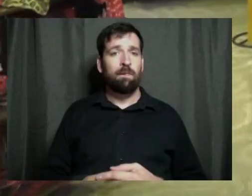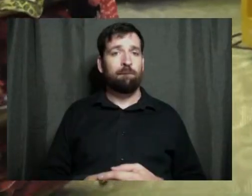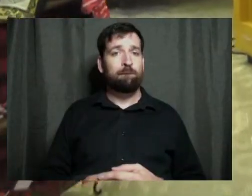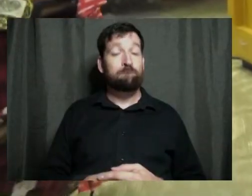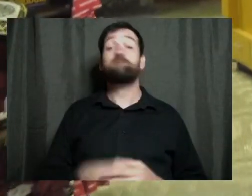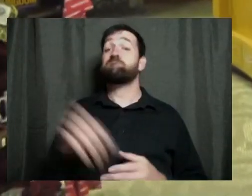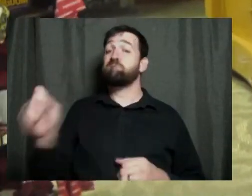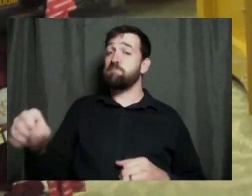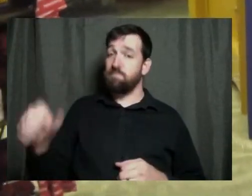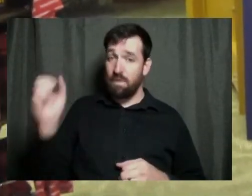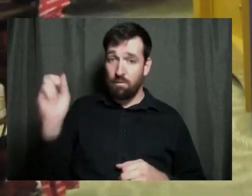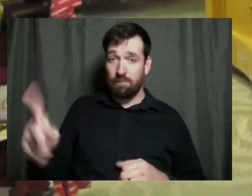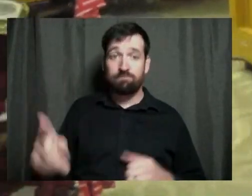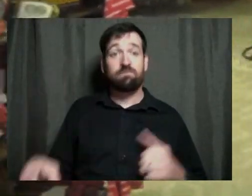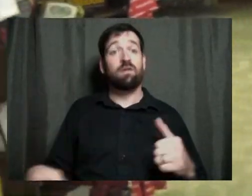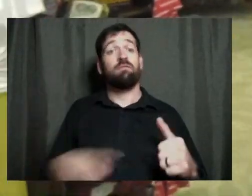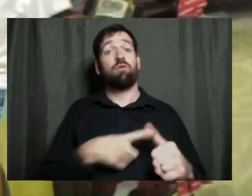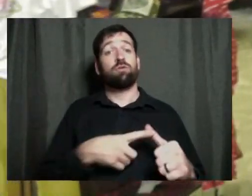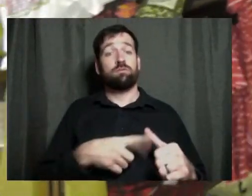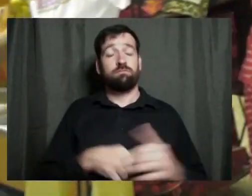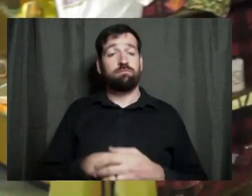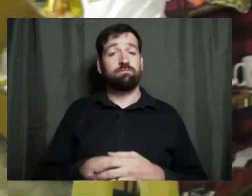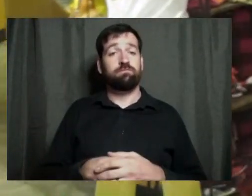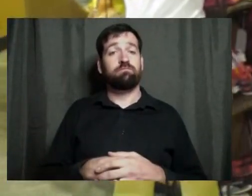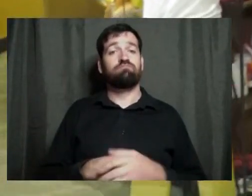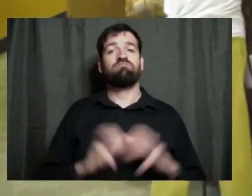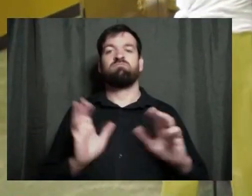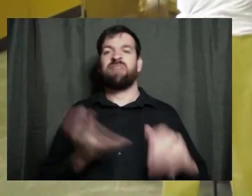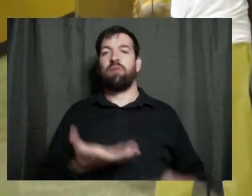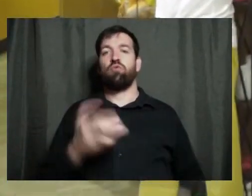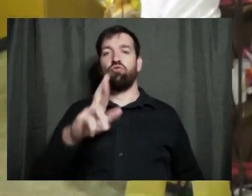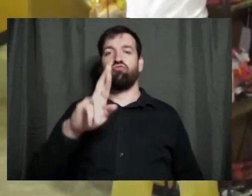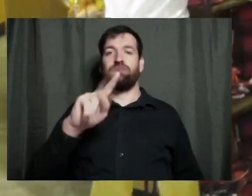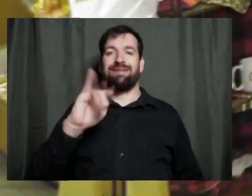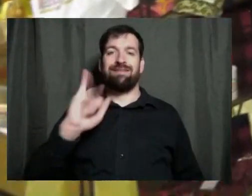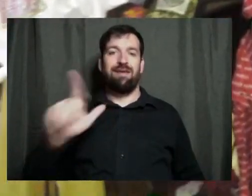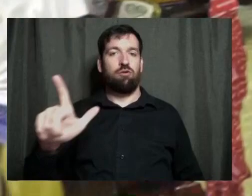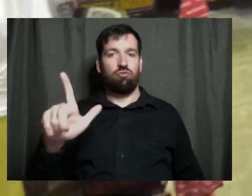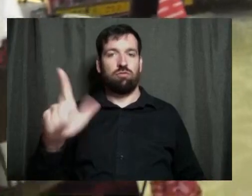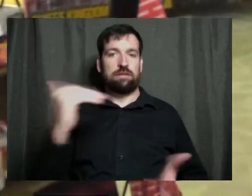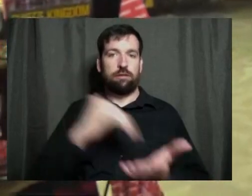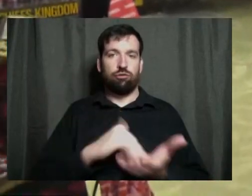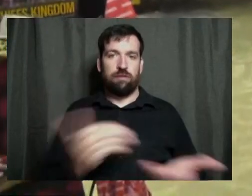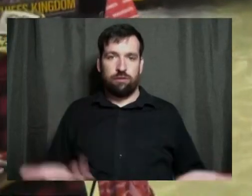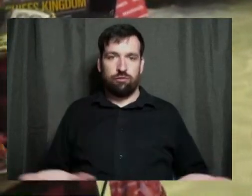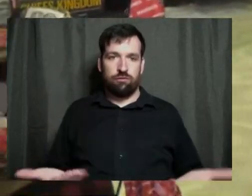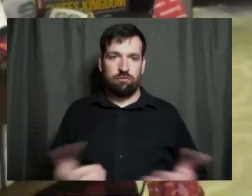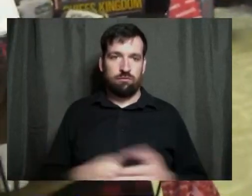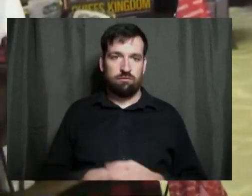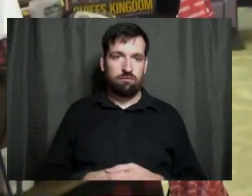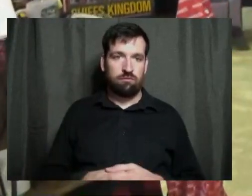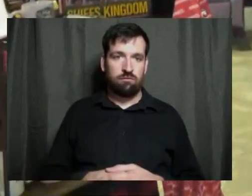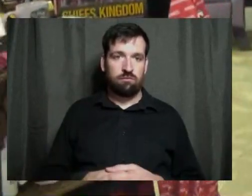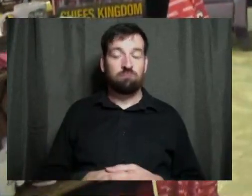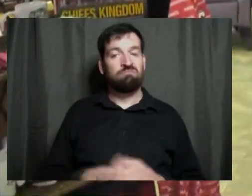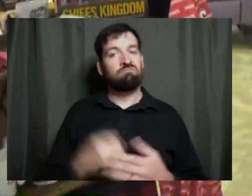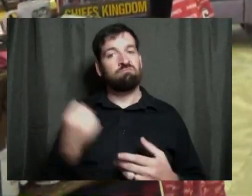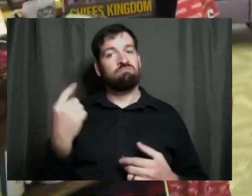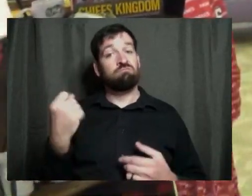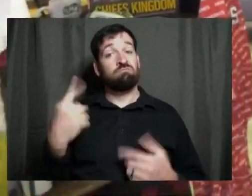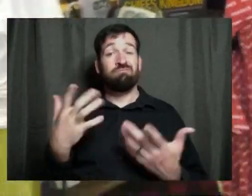Okay, well, first of all, this is our retail center here. This is an important area